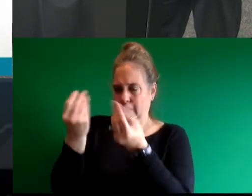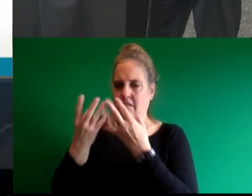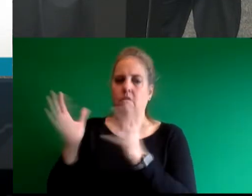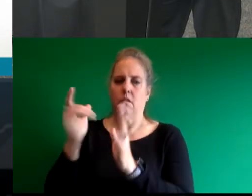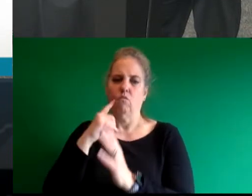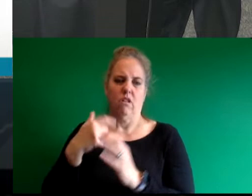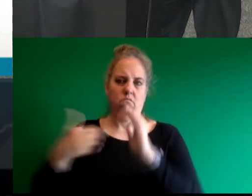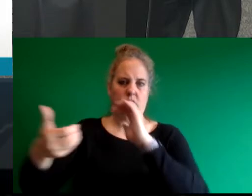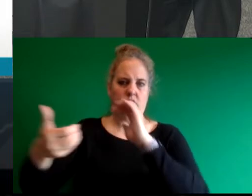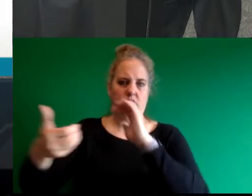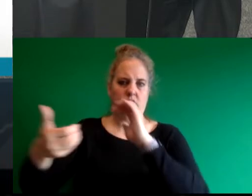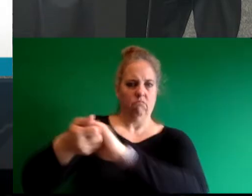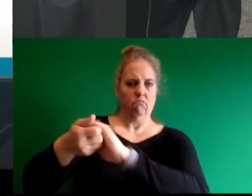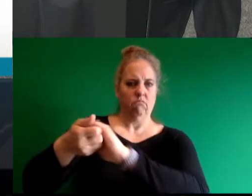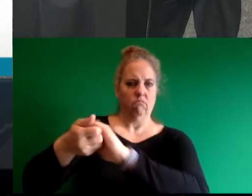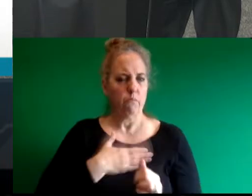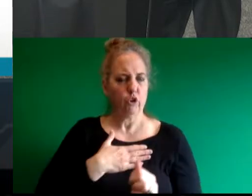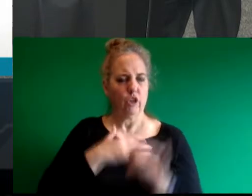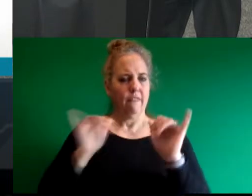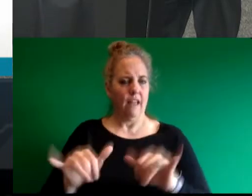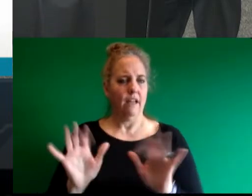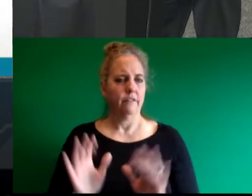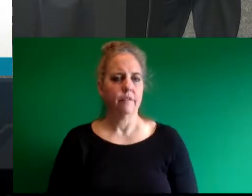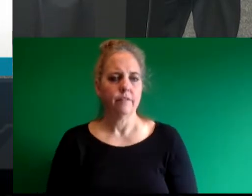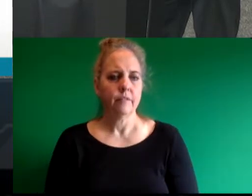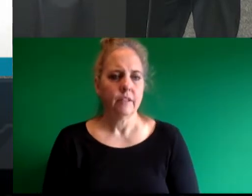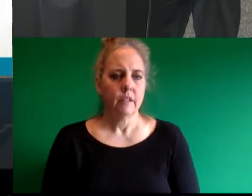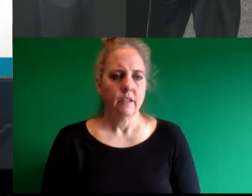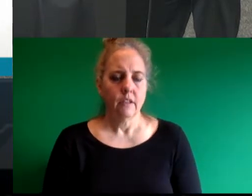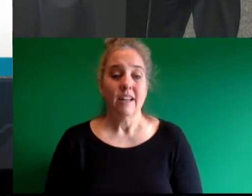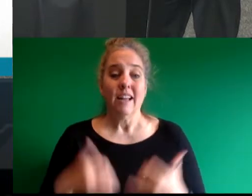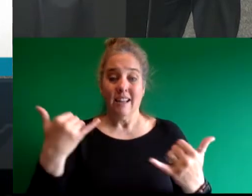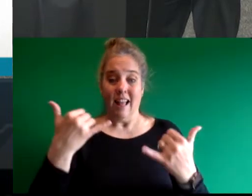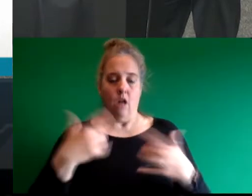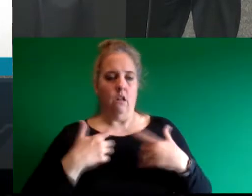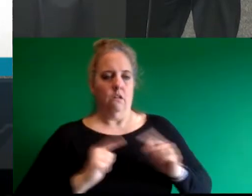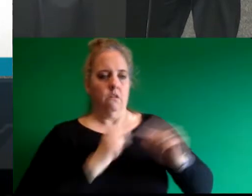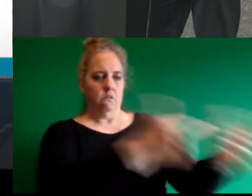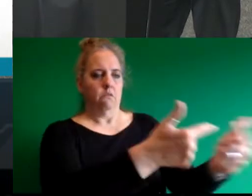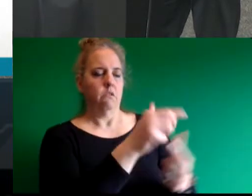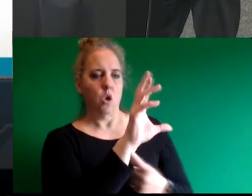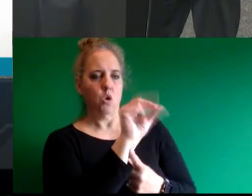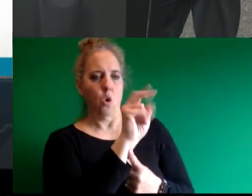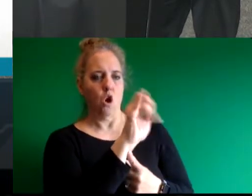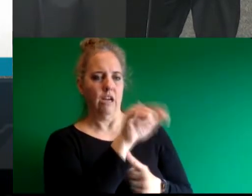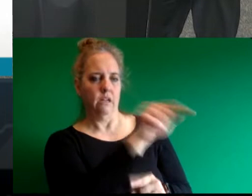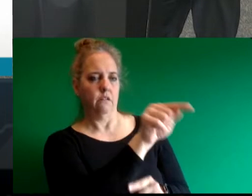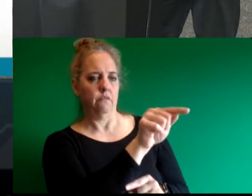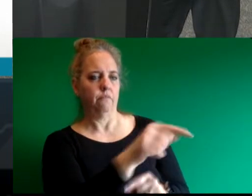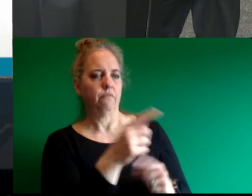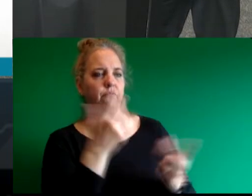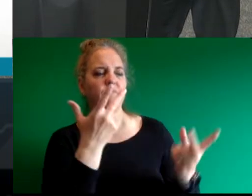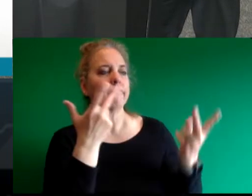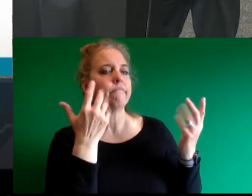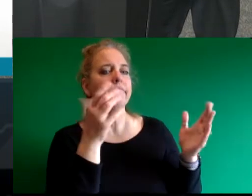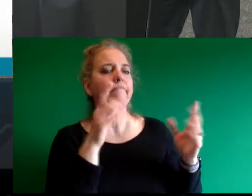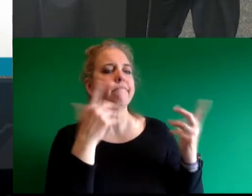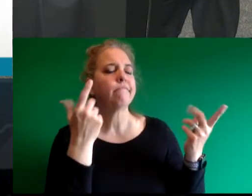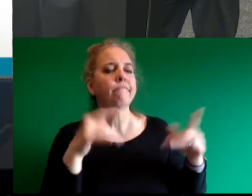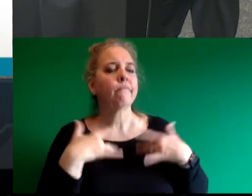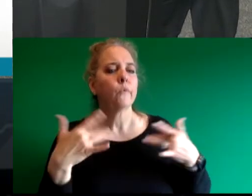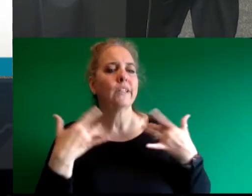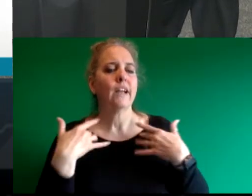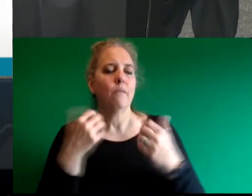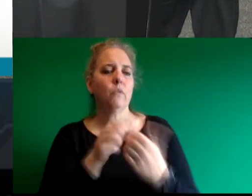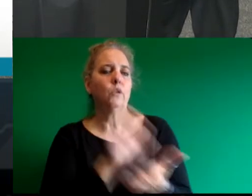to Corey next, who will talk a little bit about what's happening in the schools. And Heather will talk about what we're doing more specifically in the